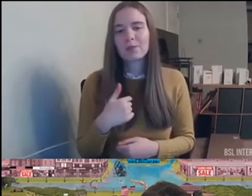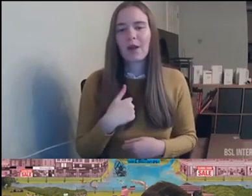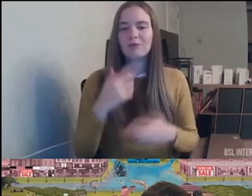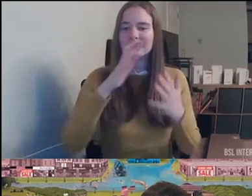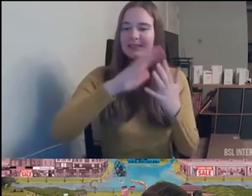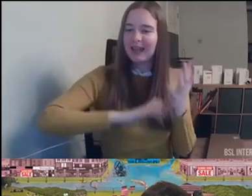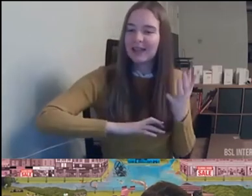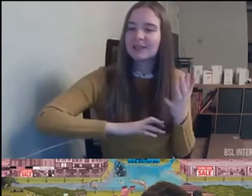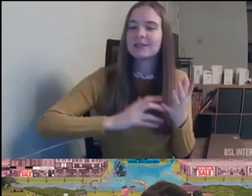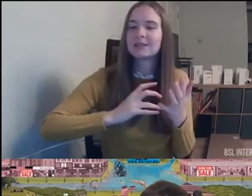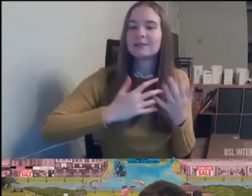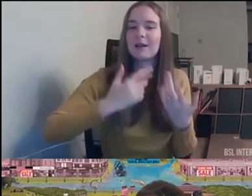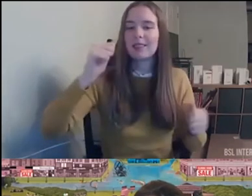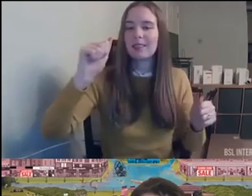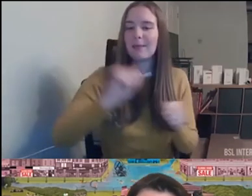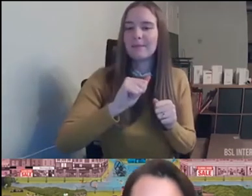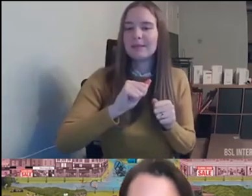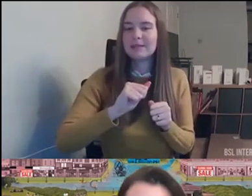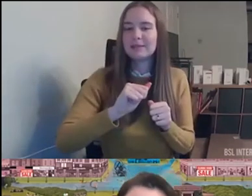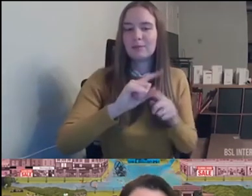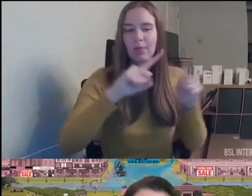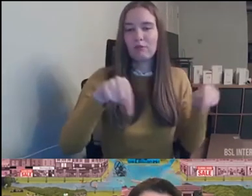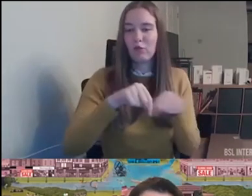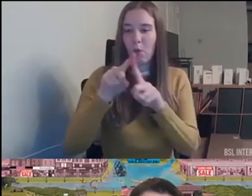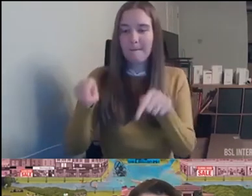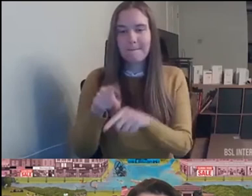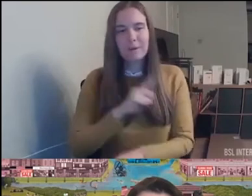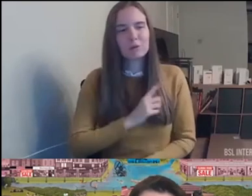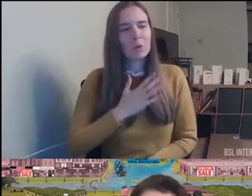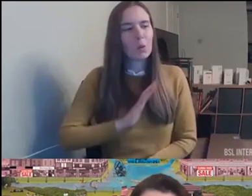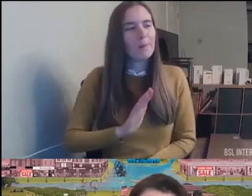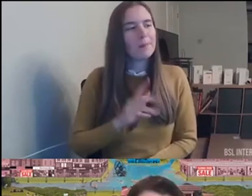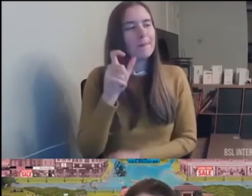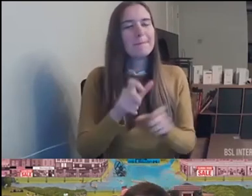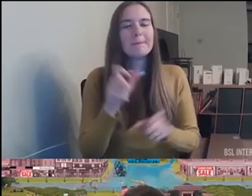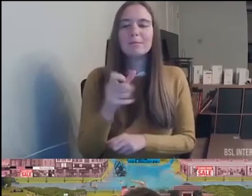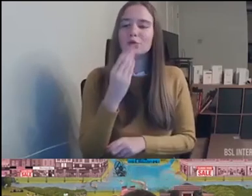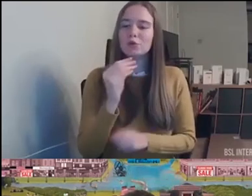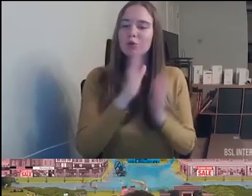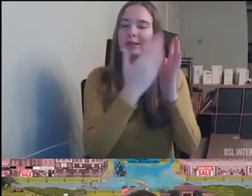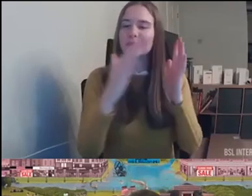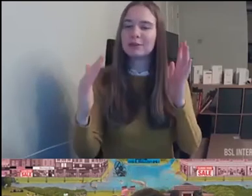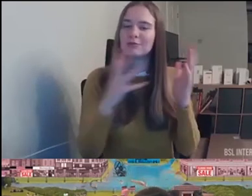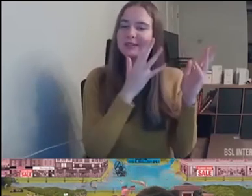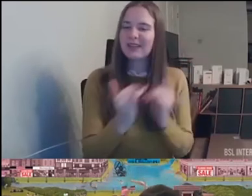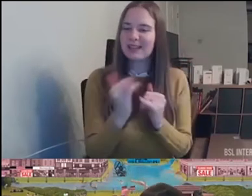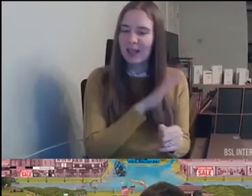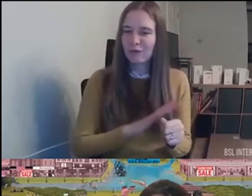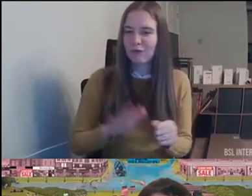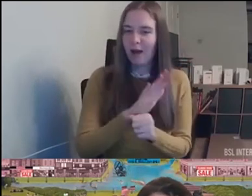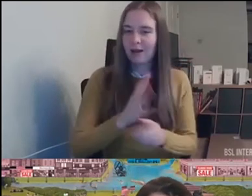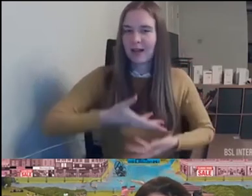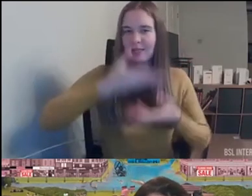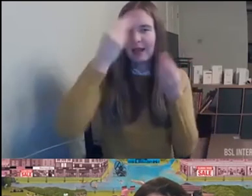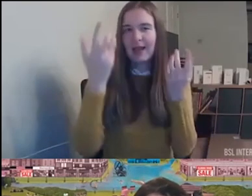to that single question per room, because we really wanted to, to use the exhibition as a testing ground and to learn from how people,